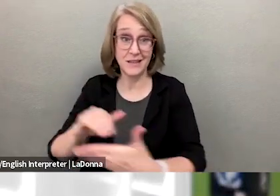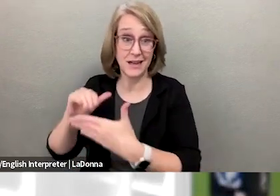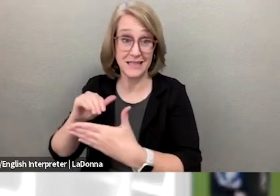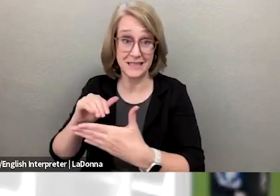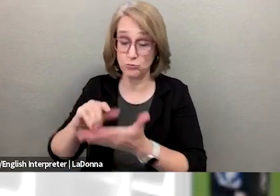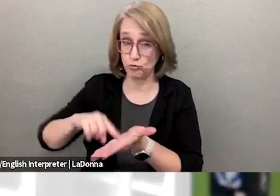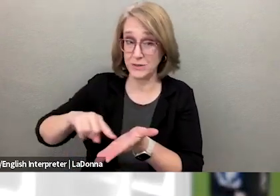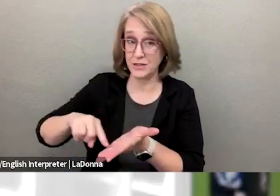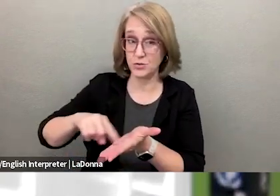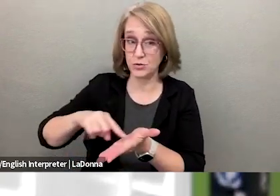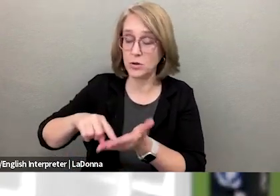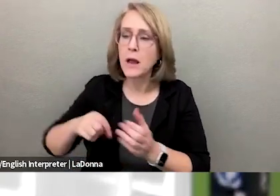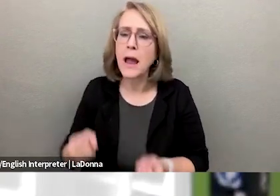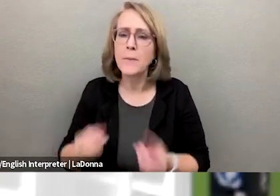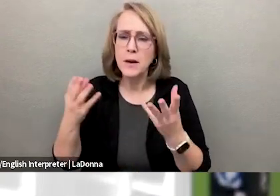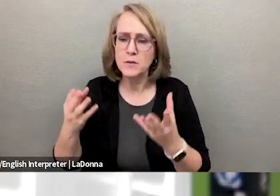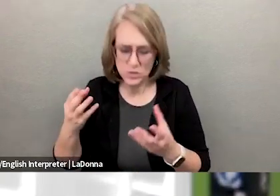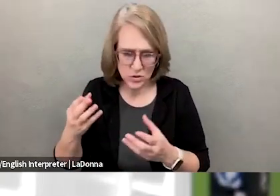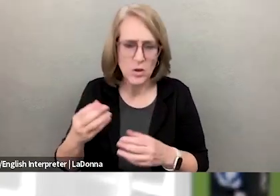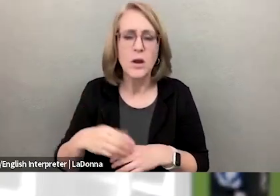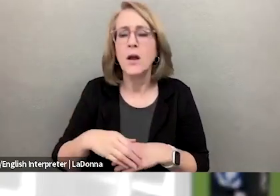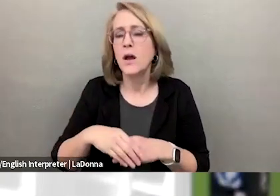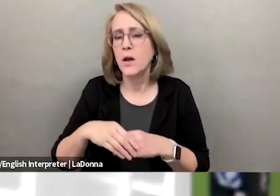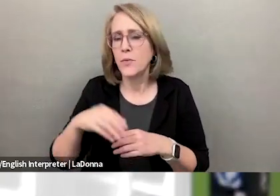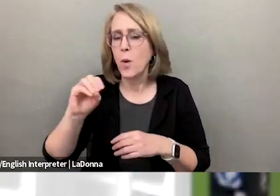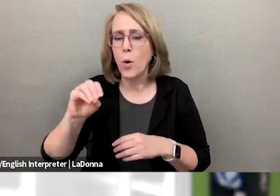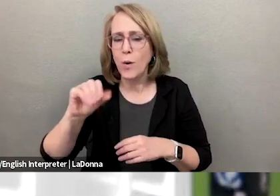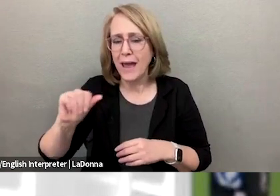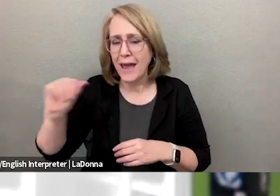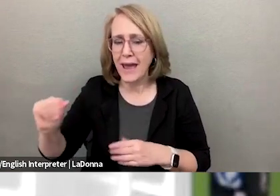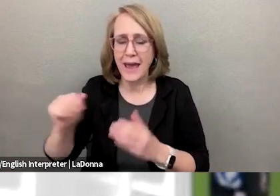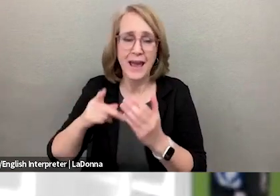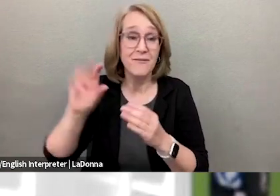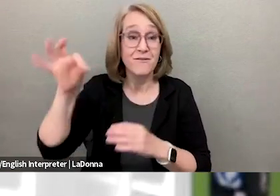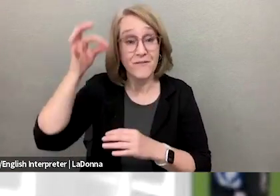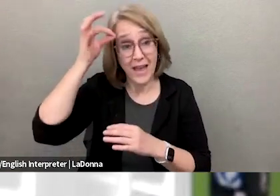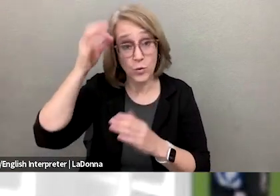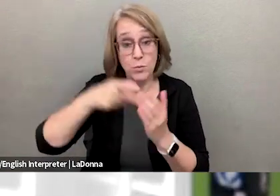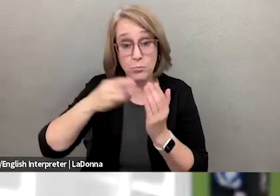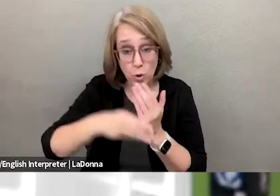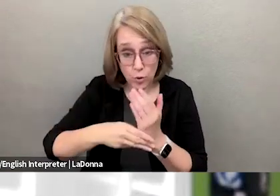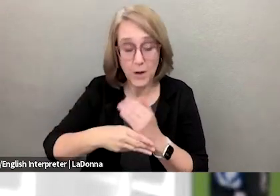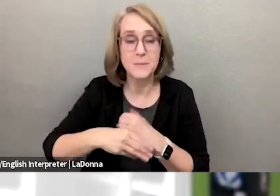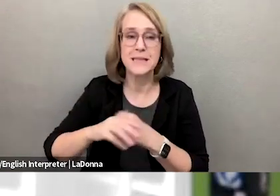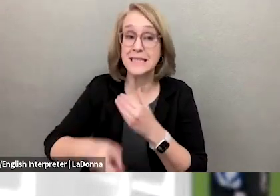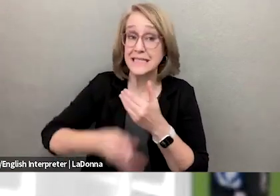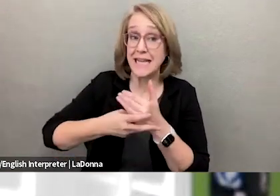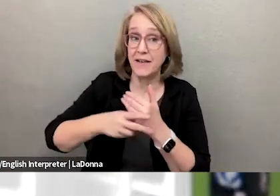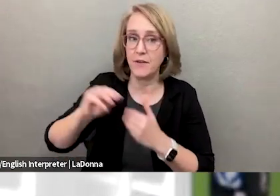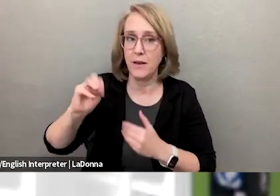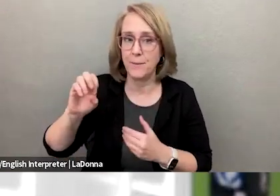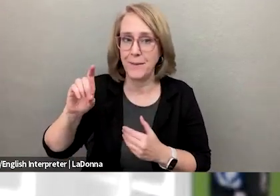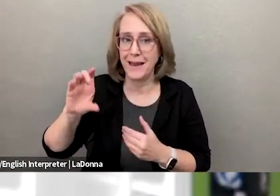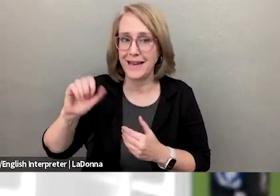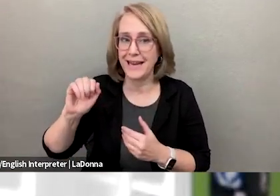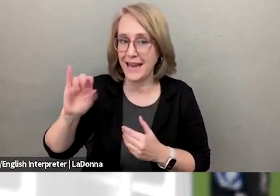highlight around how much OAA fund programs save Medicaid, or if other federally funded programs increase the family caregiver's ability to keep their